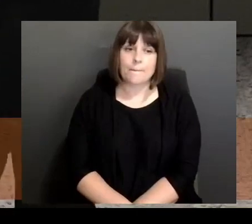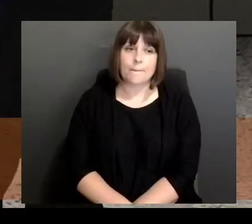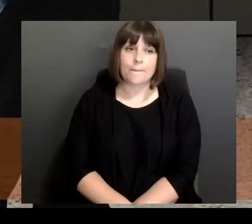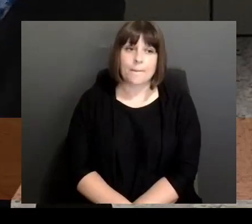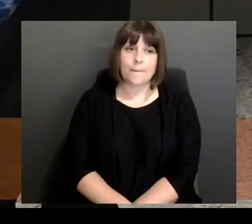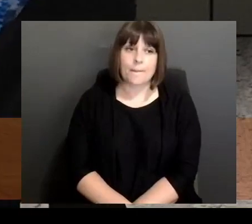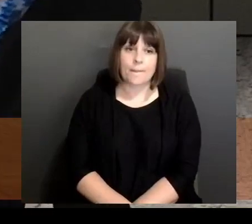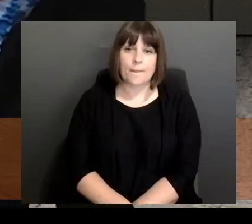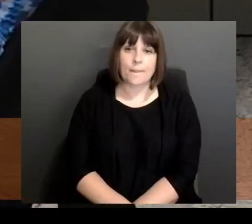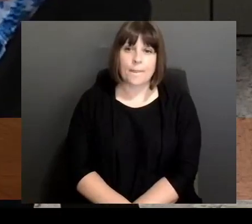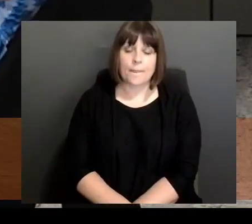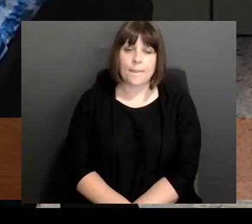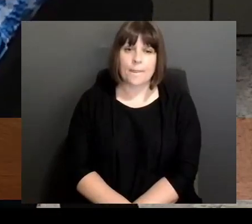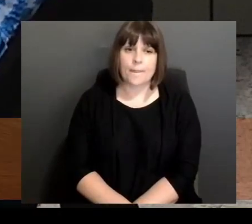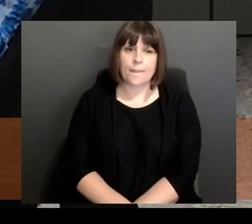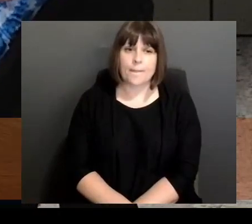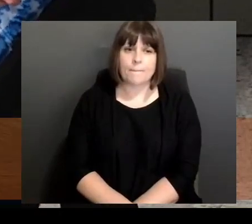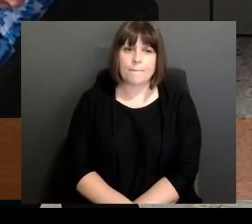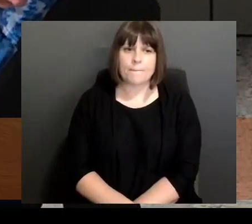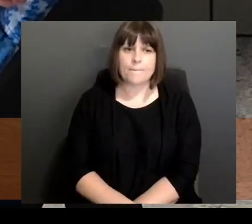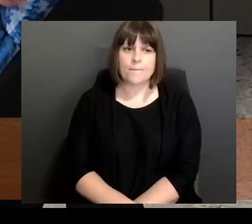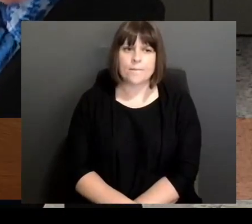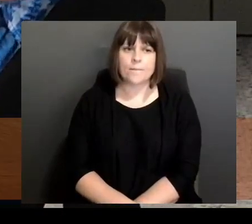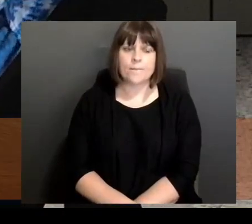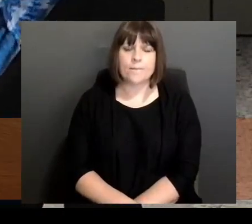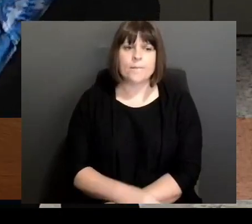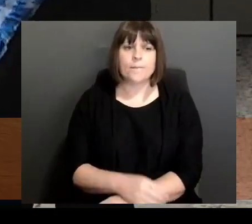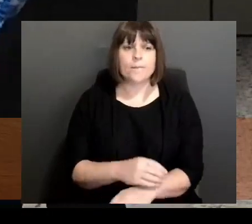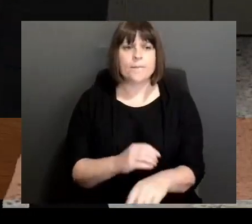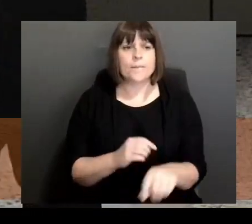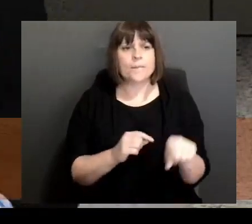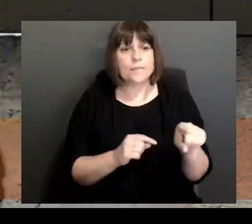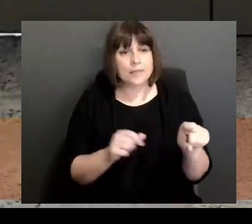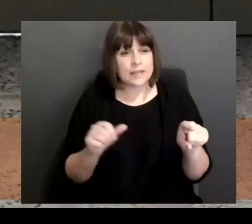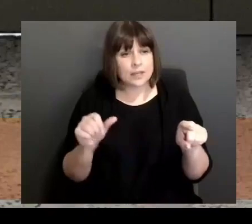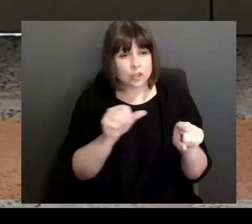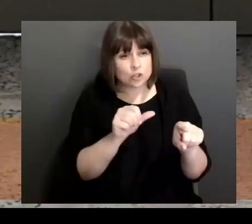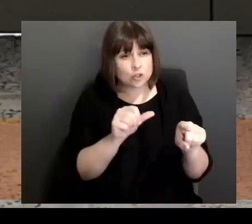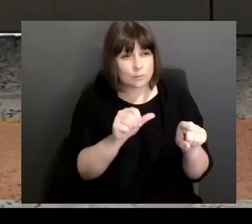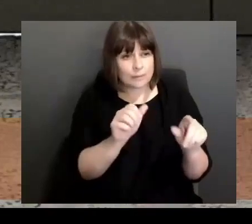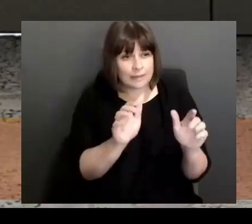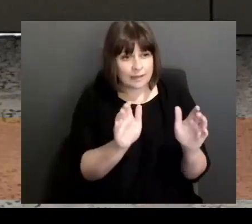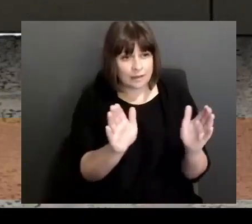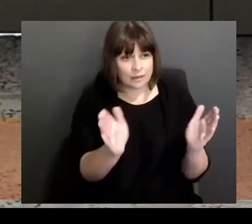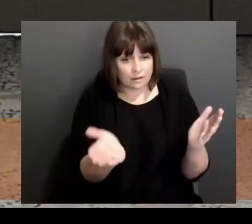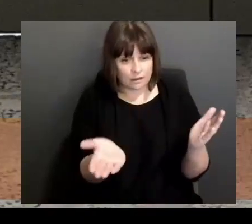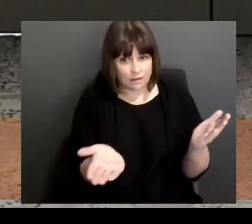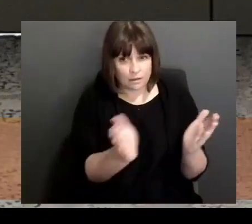This is supposed to be behind tab 10, Ms. McLeod. Tab 11. 11.